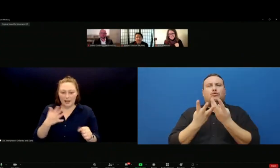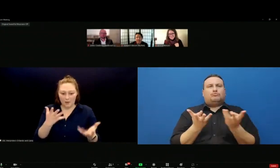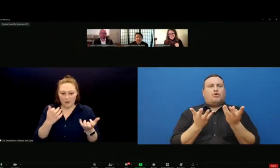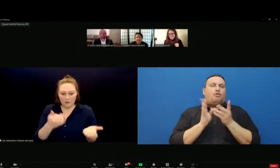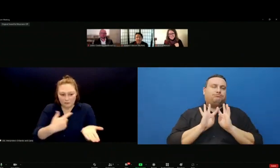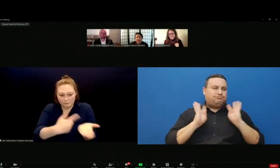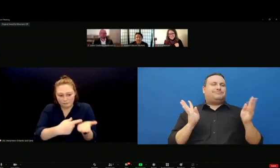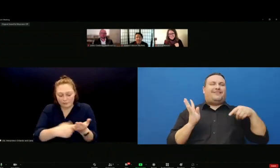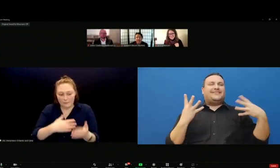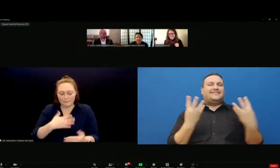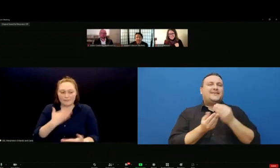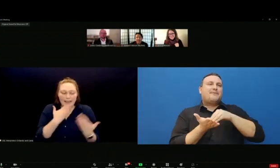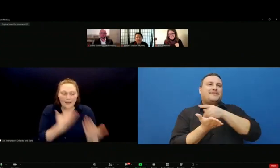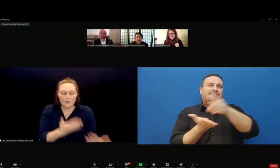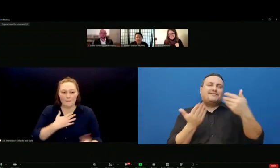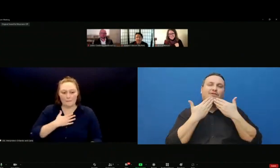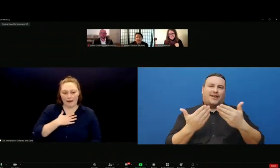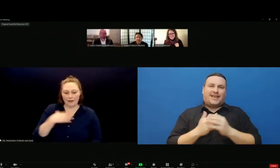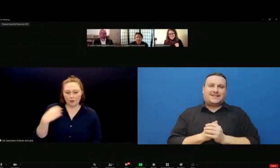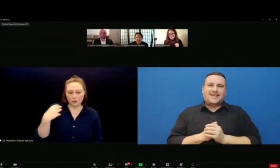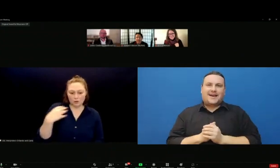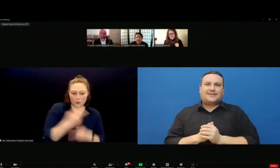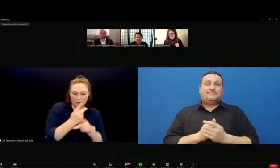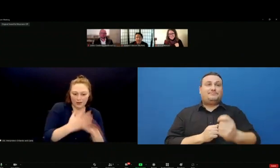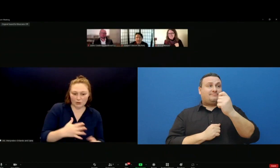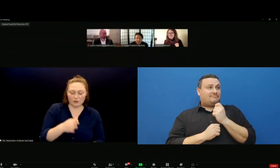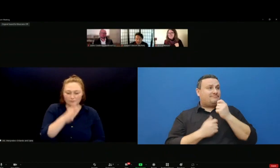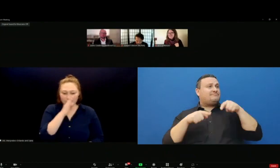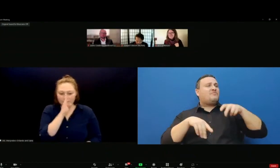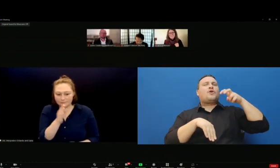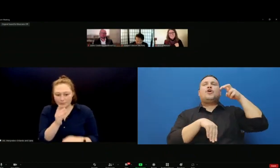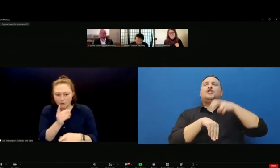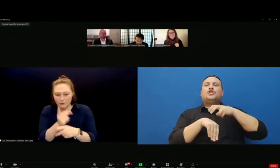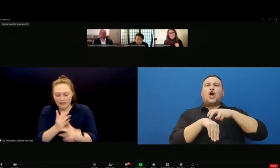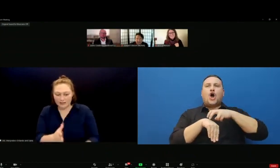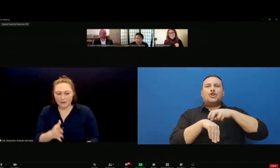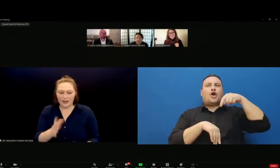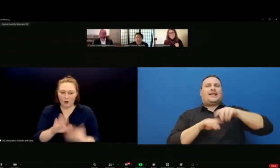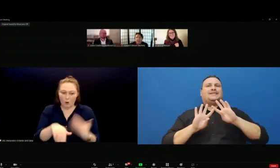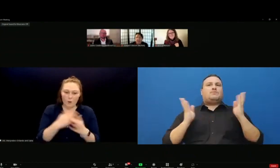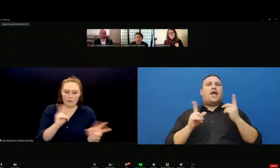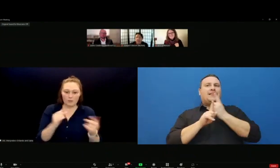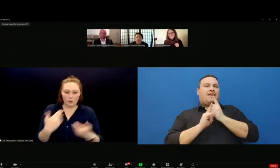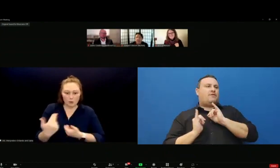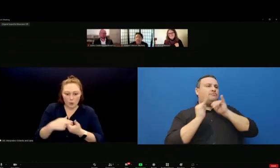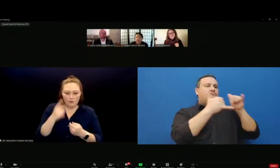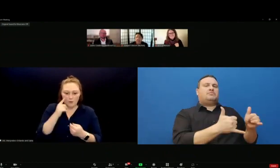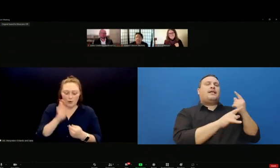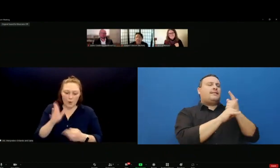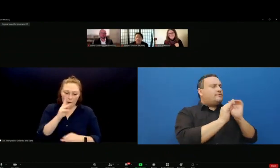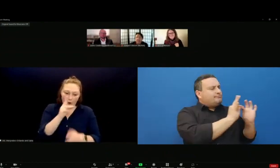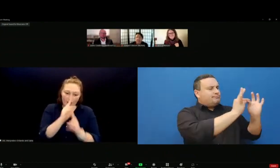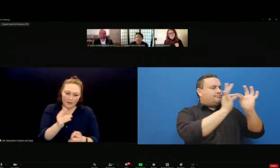those who have honored the ceremony with their presence. The doctoral examination board will retreat for